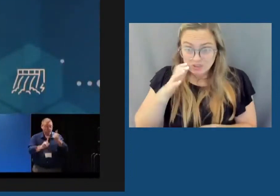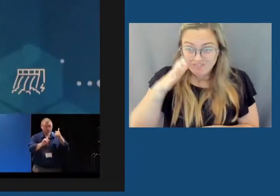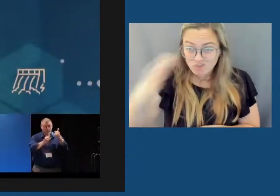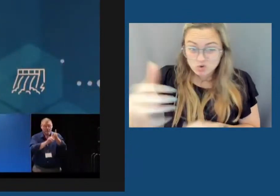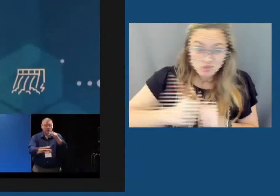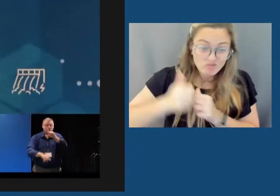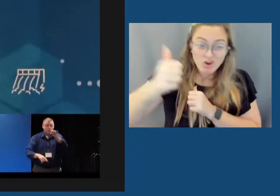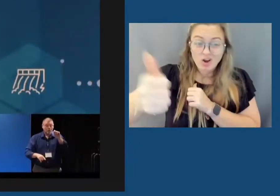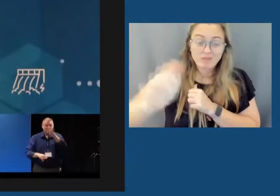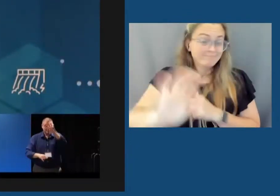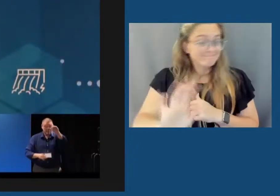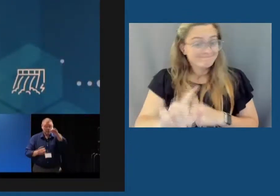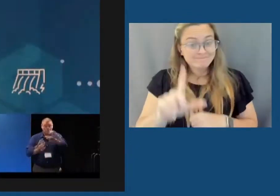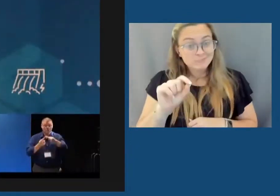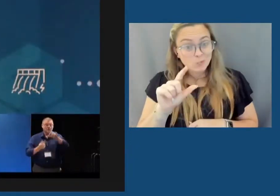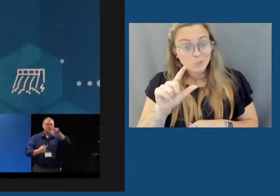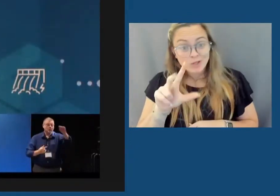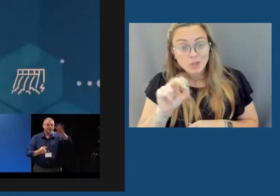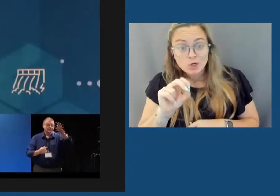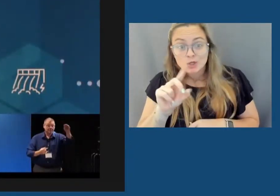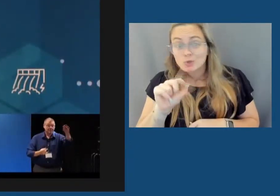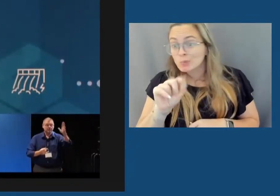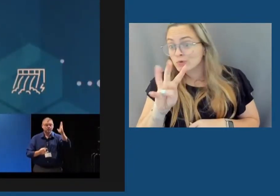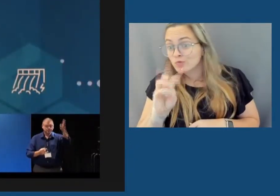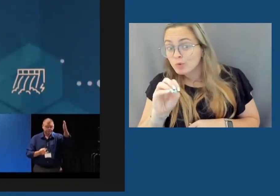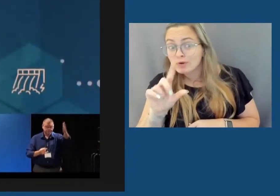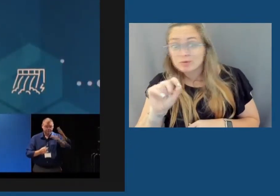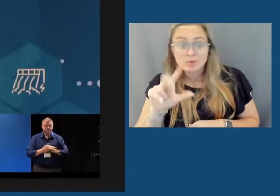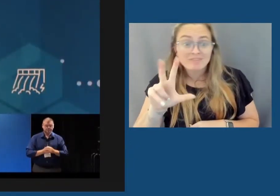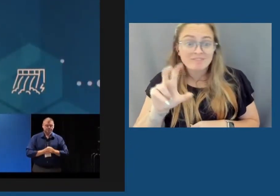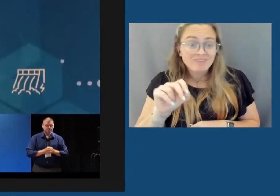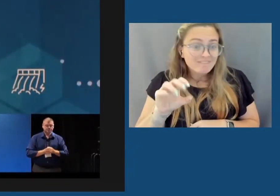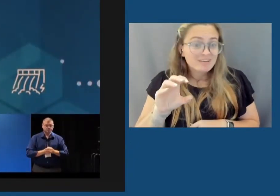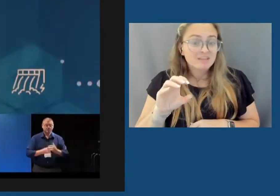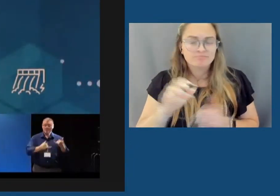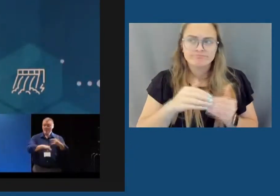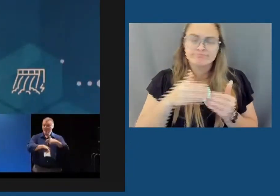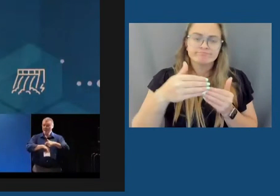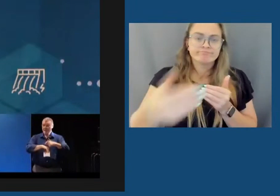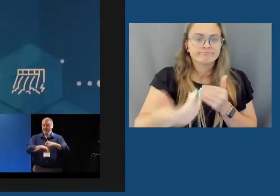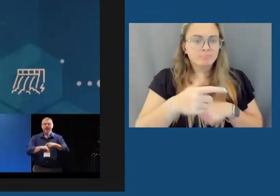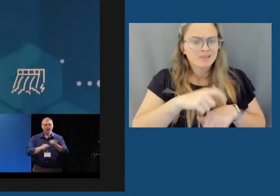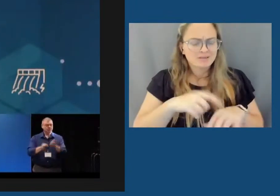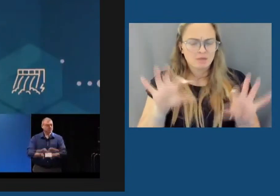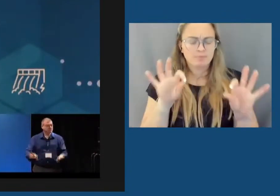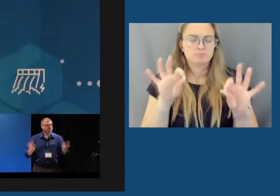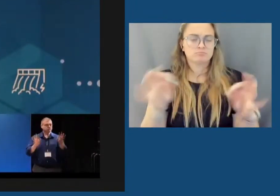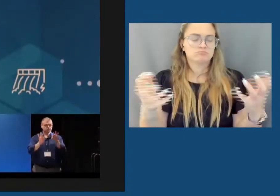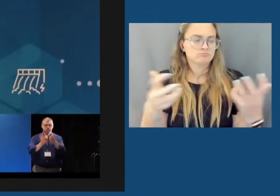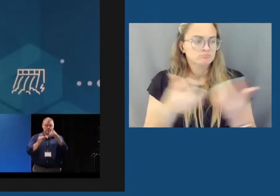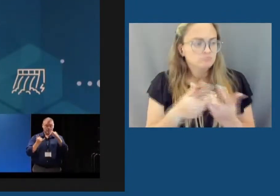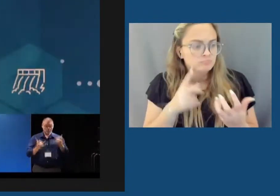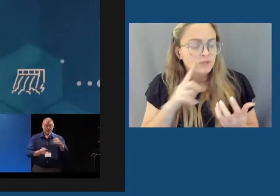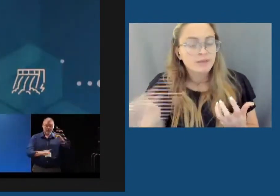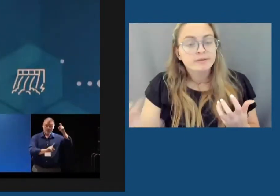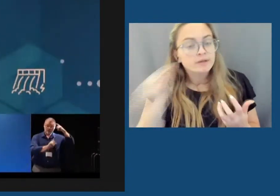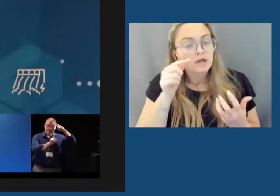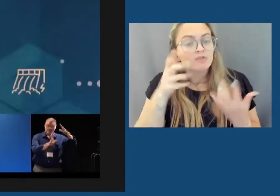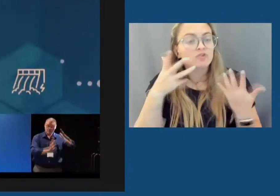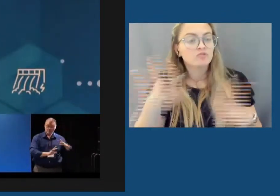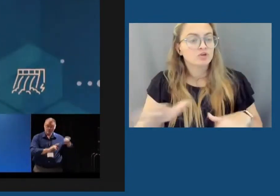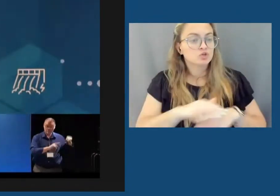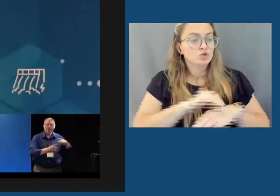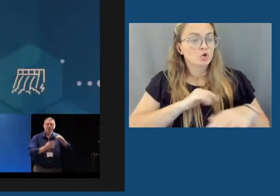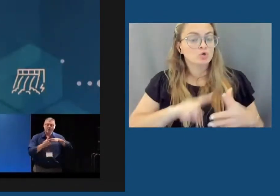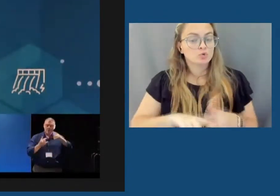2040, 2050, and beyond. The timing for today's summit becomes even more important as Governor Hochul has called to